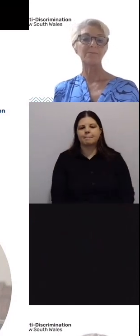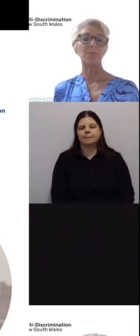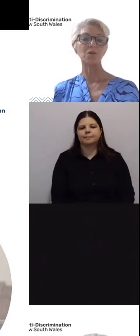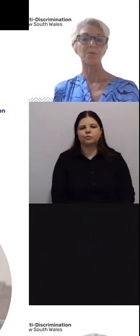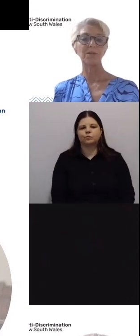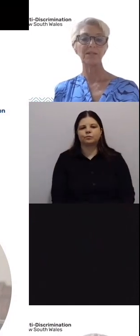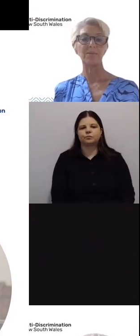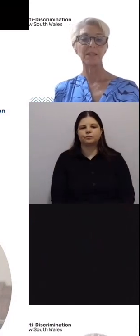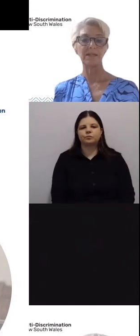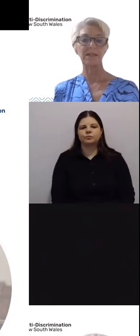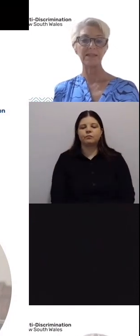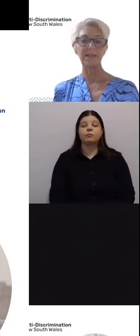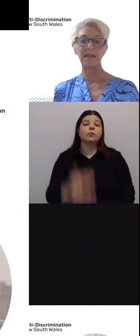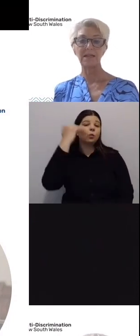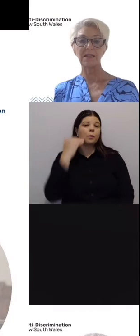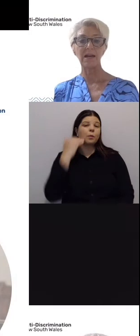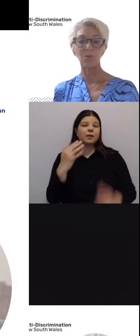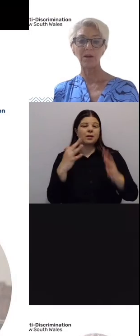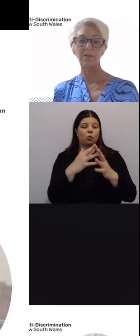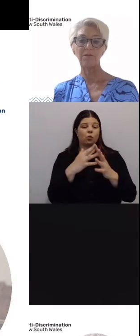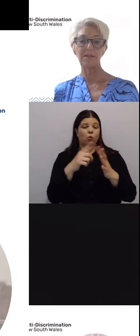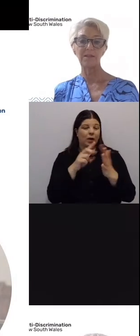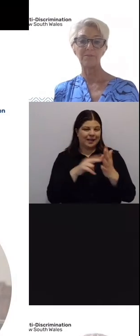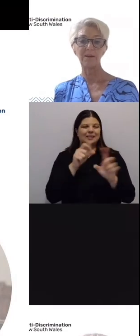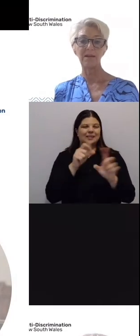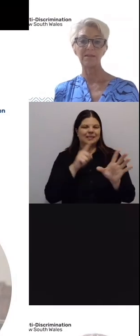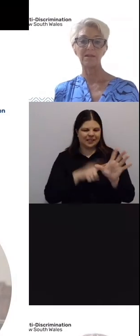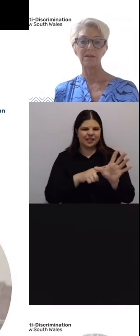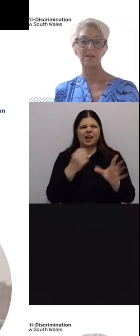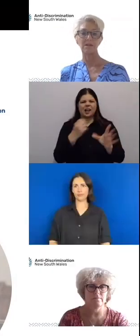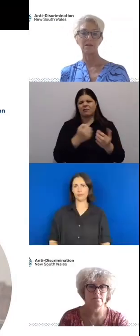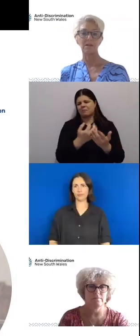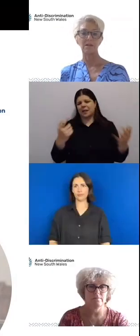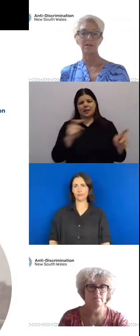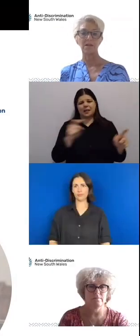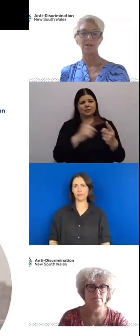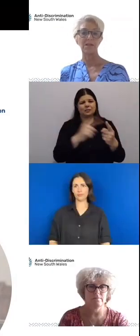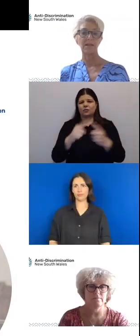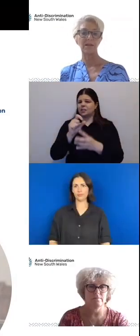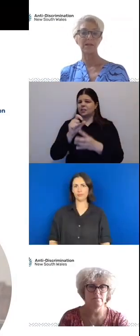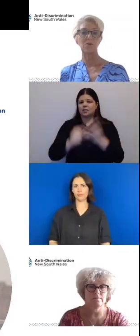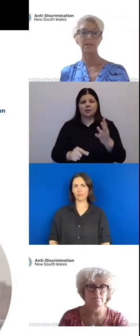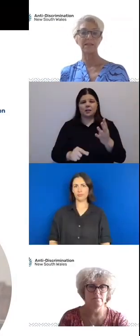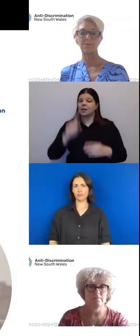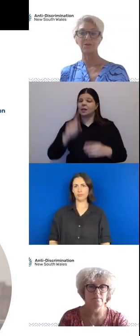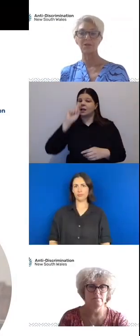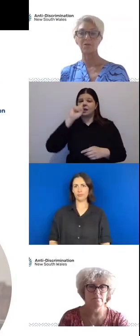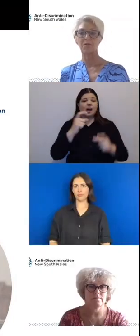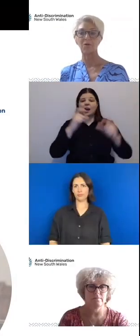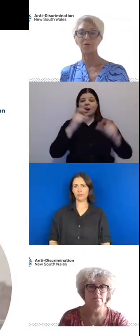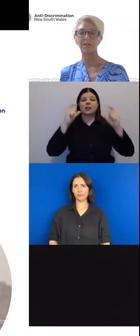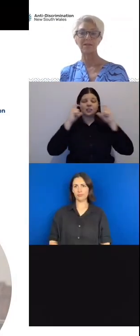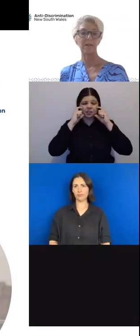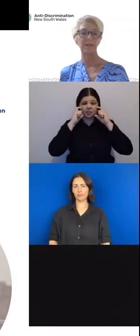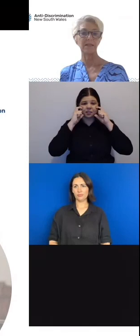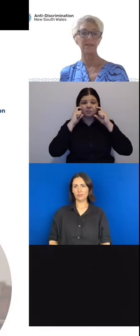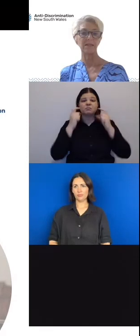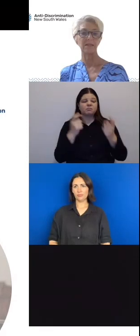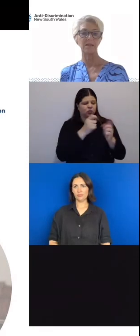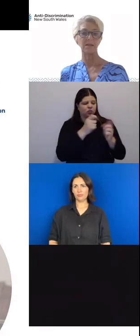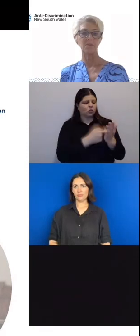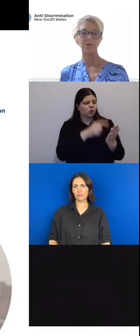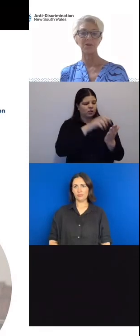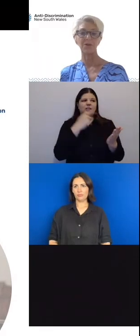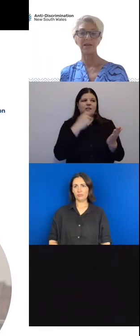Wendy has multiple disabilities and can't wear a face mask. She has a medical exemption for her